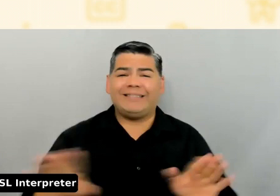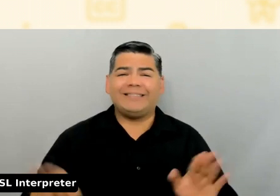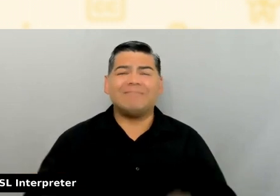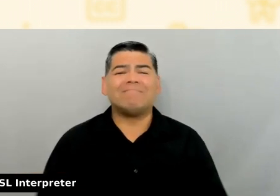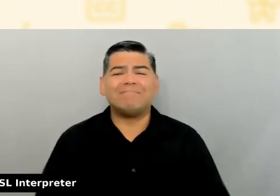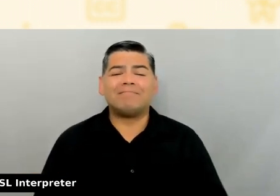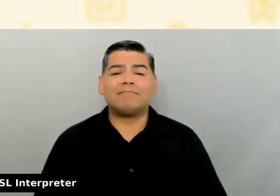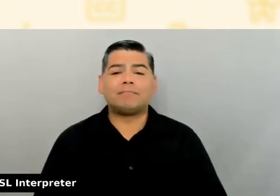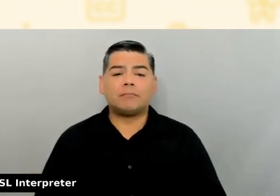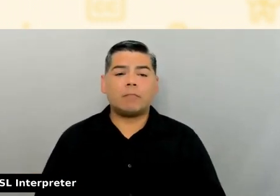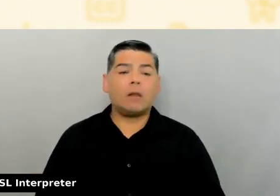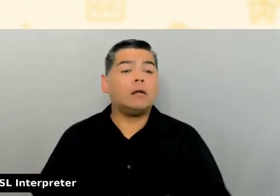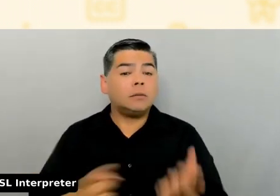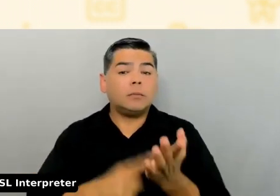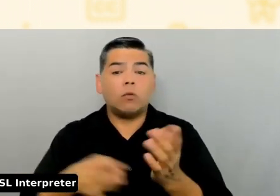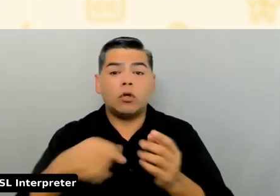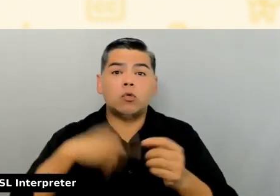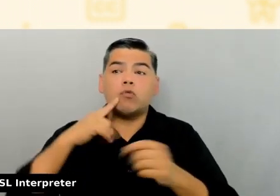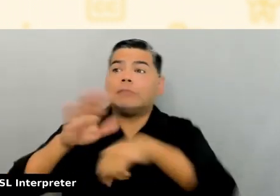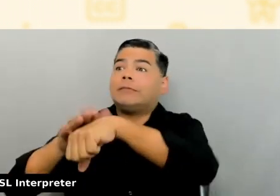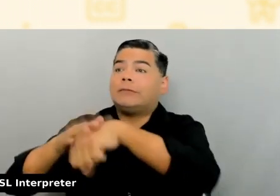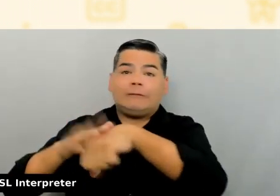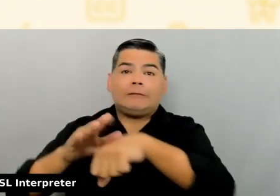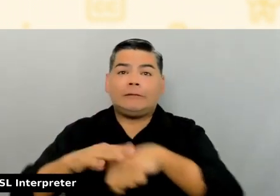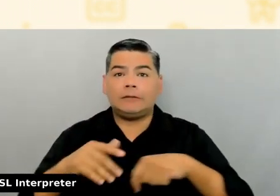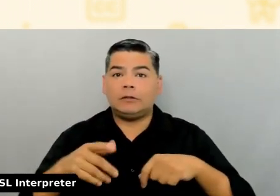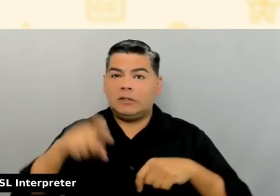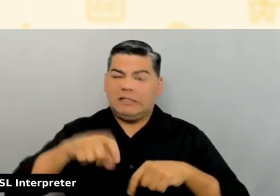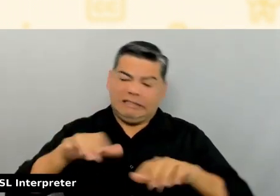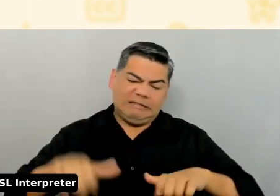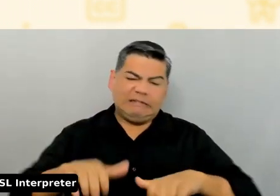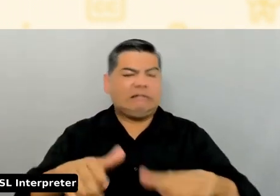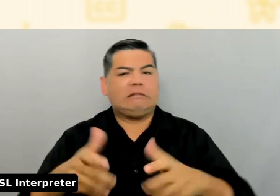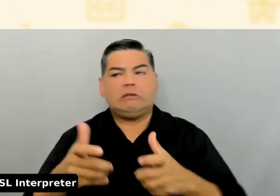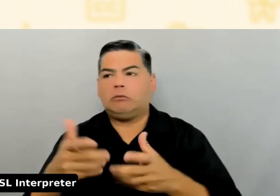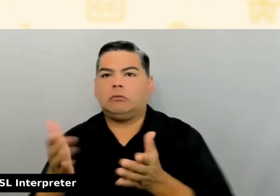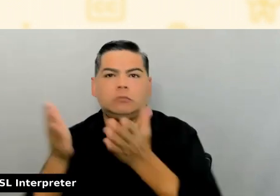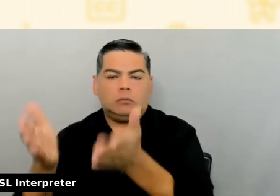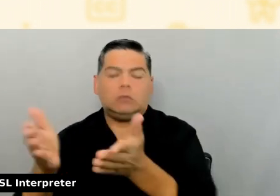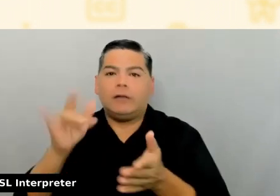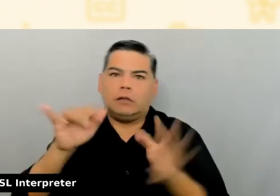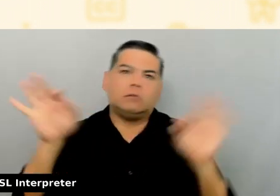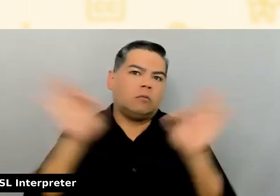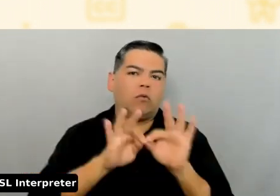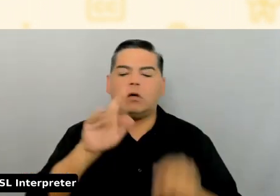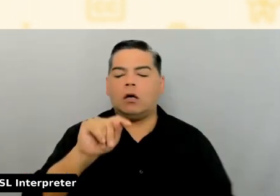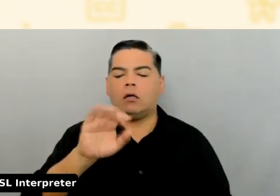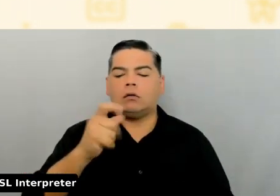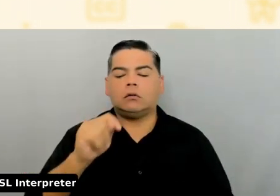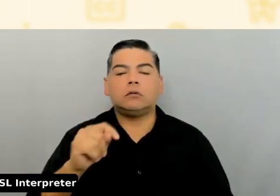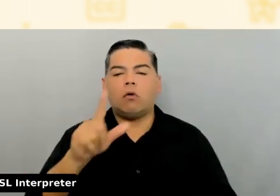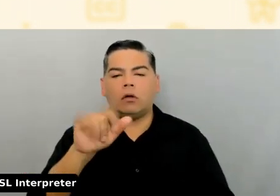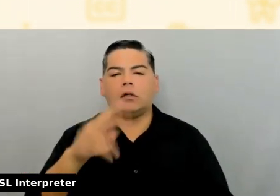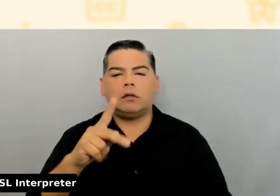call to actions, those are really important to be in text form instead of images that are linked to your